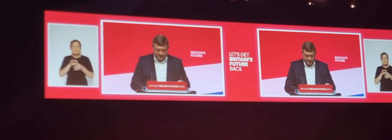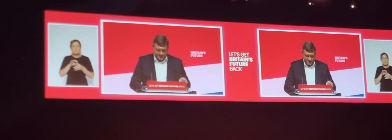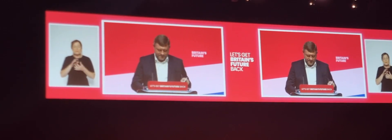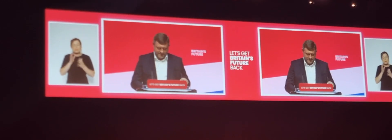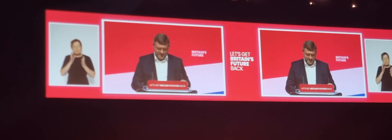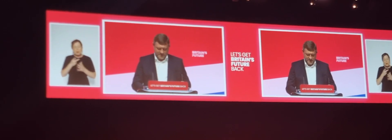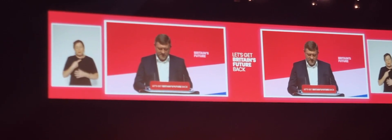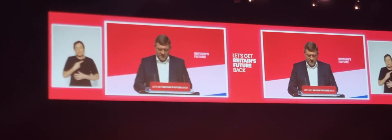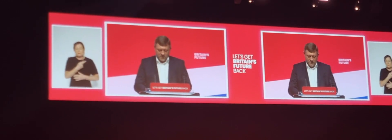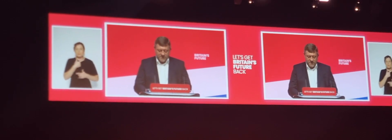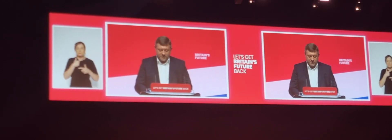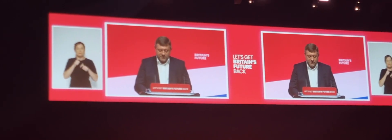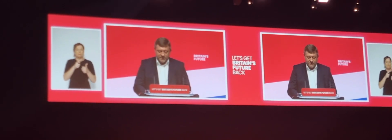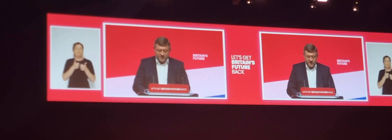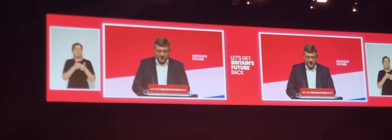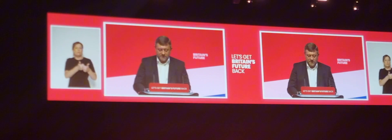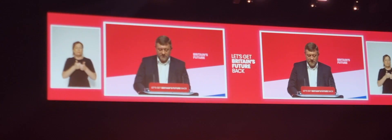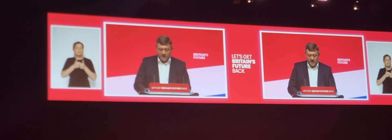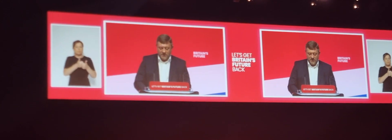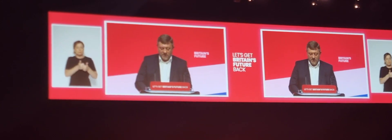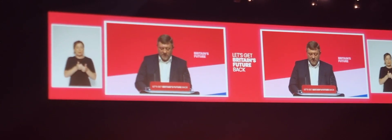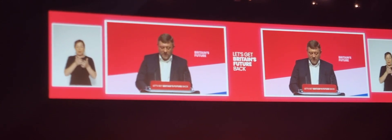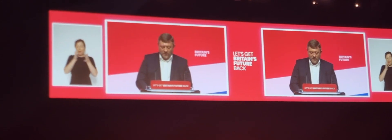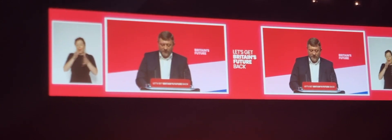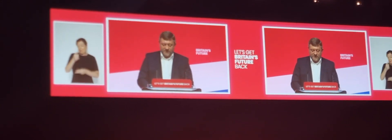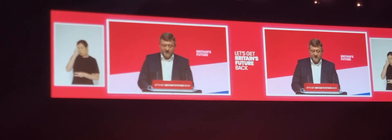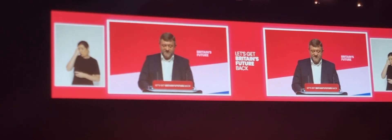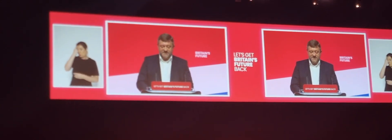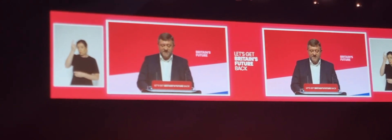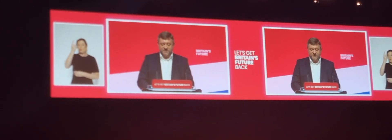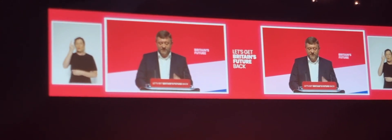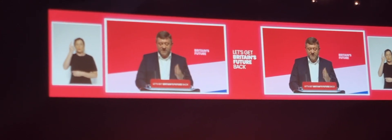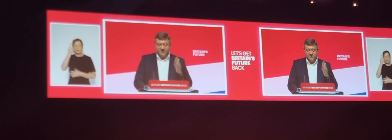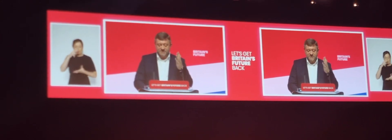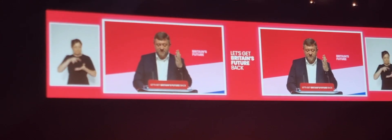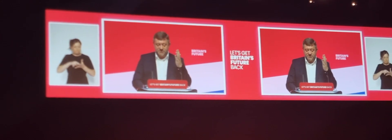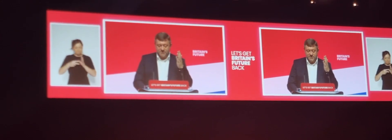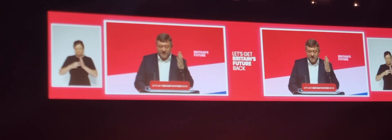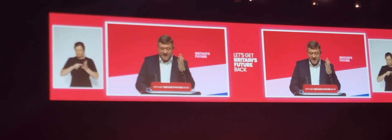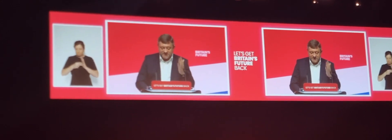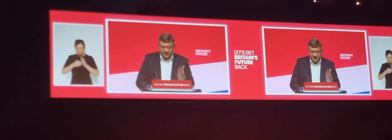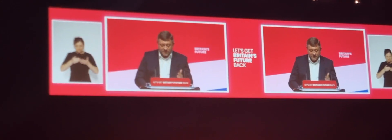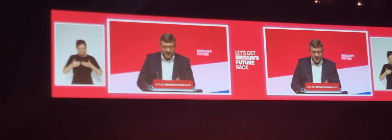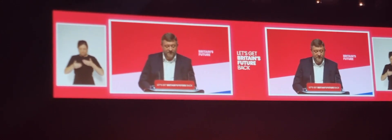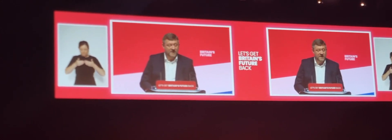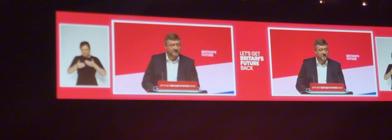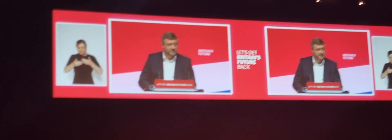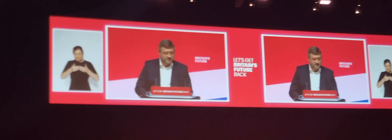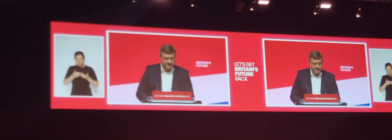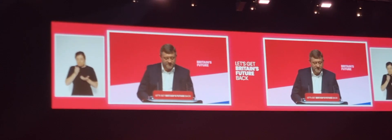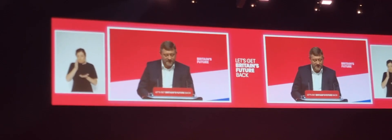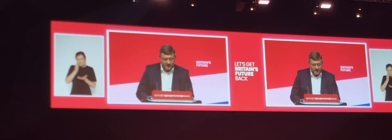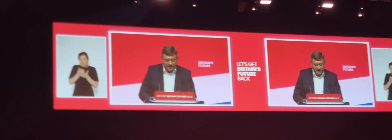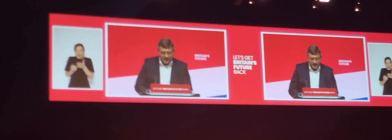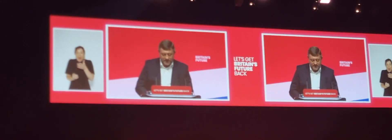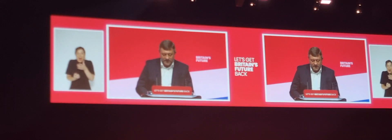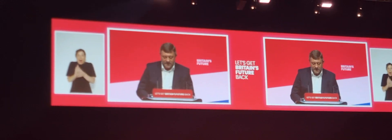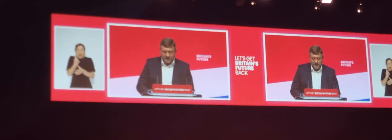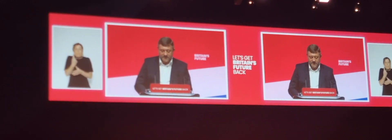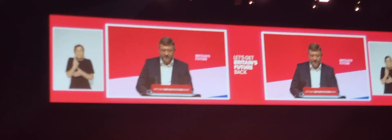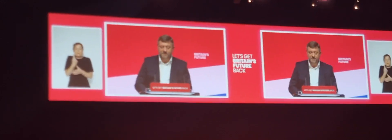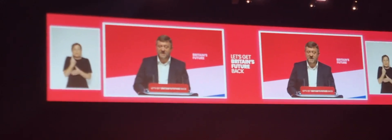united. We need to think of it with a sense of urgency which arises from the fact that every